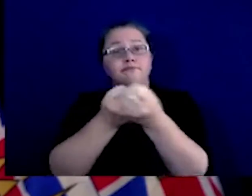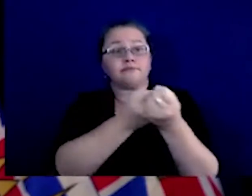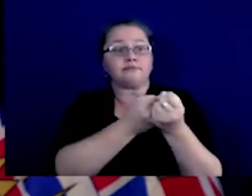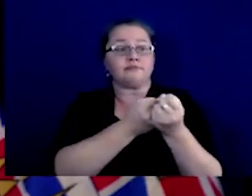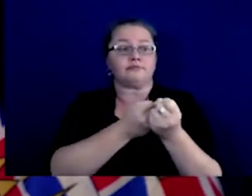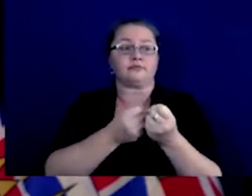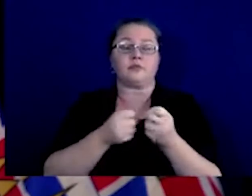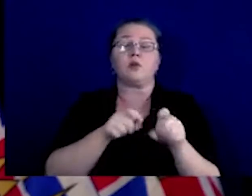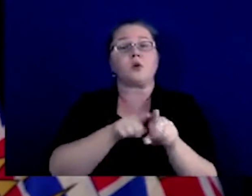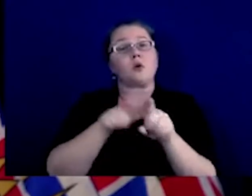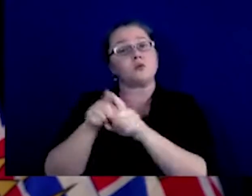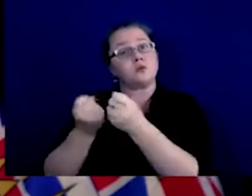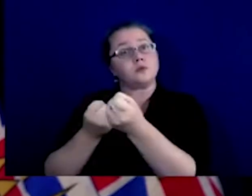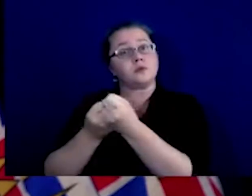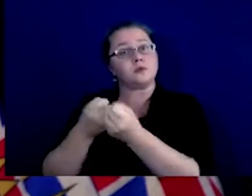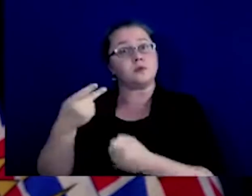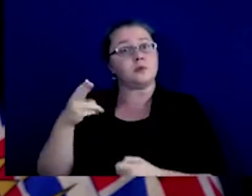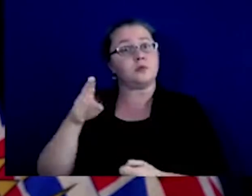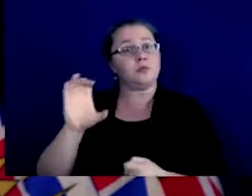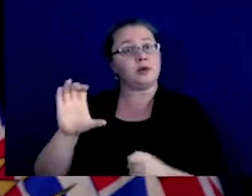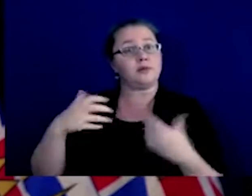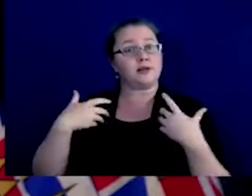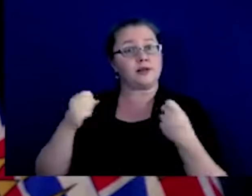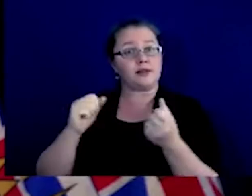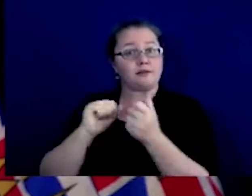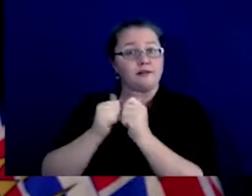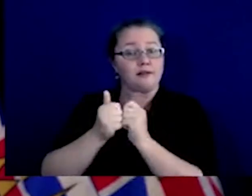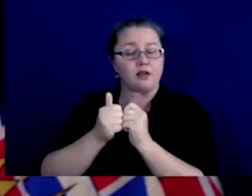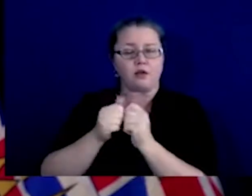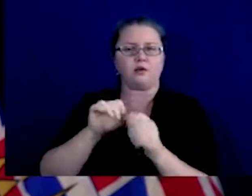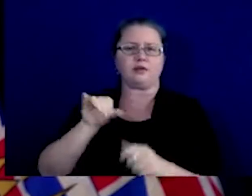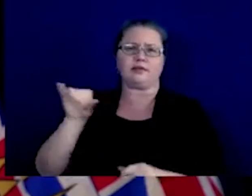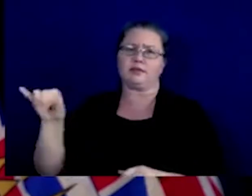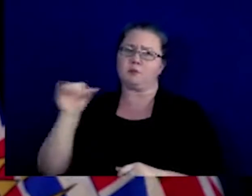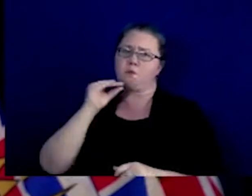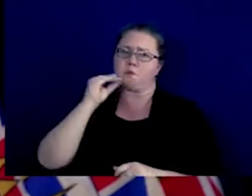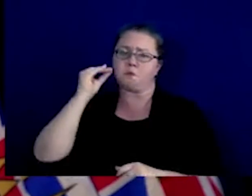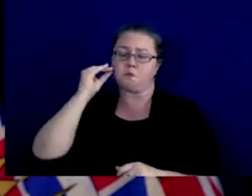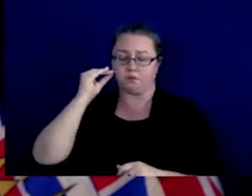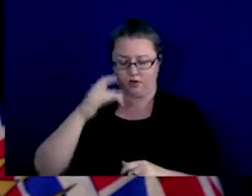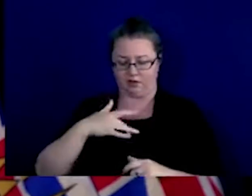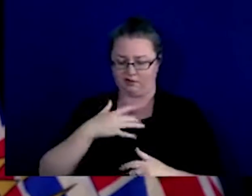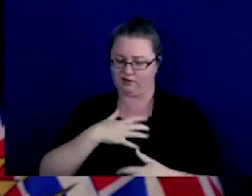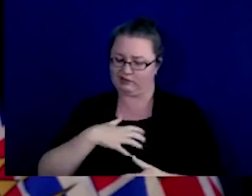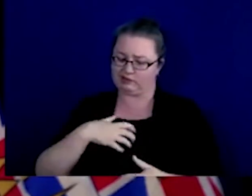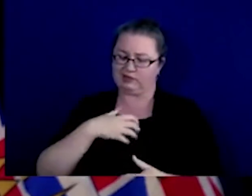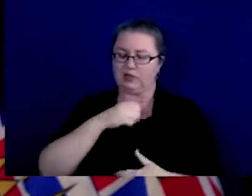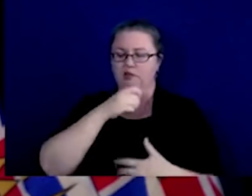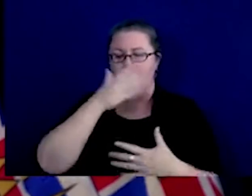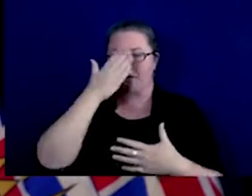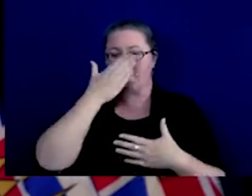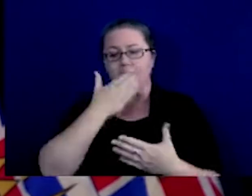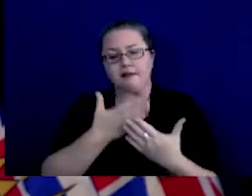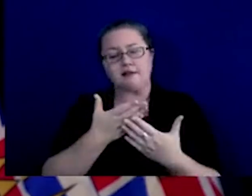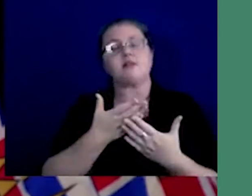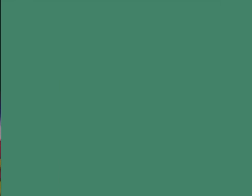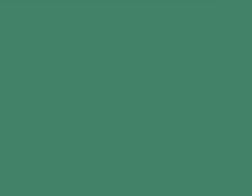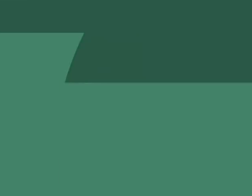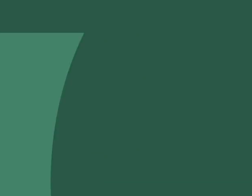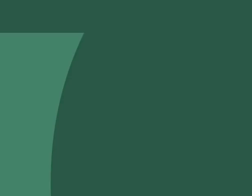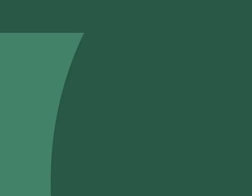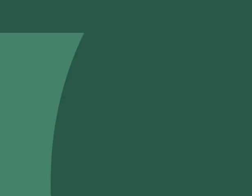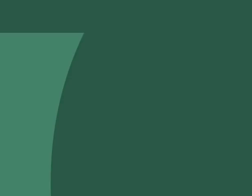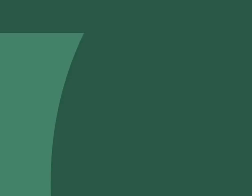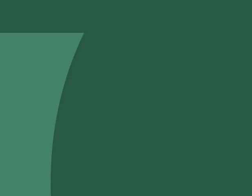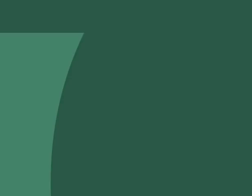we also need to remember that this continues to be our time to be kind and to be calm and to be safe.